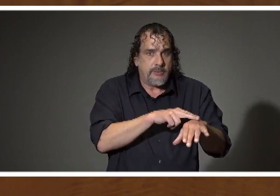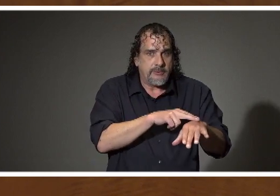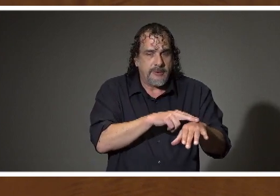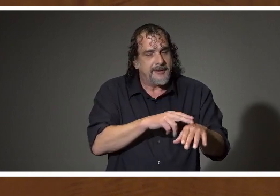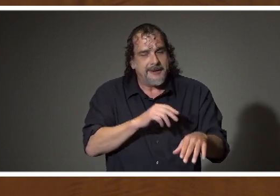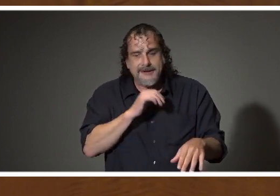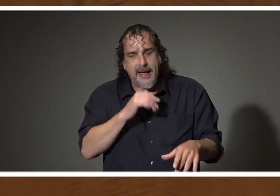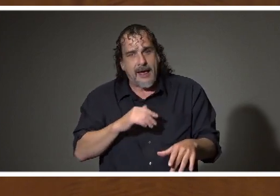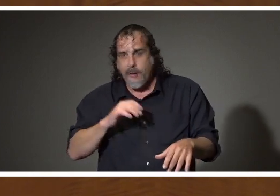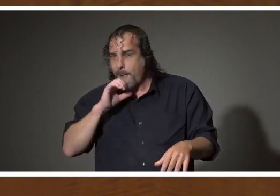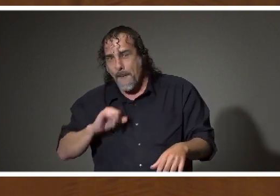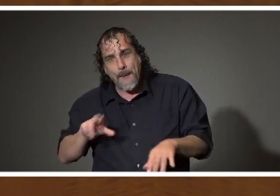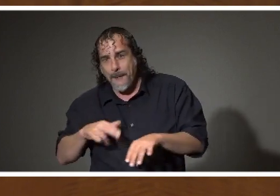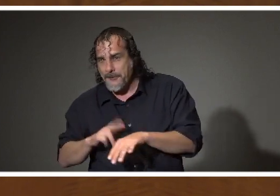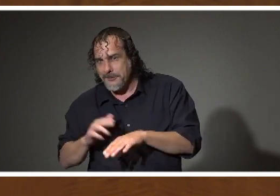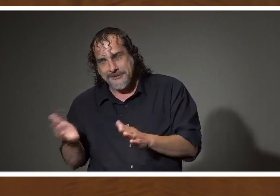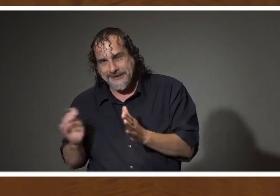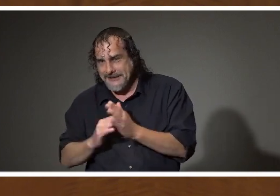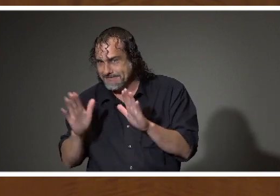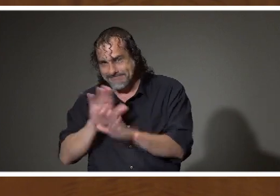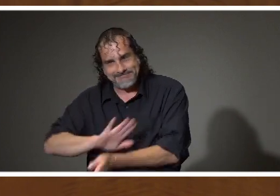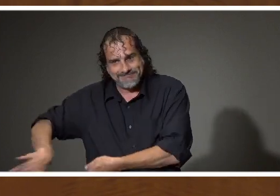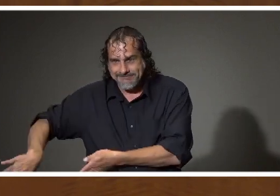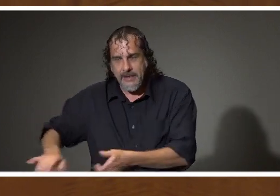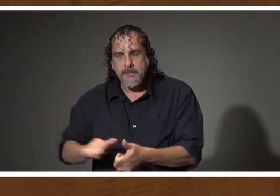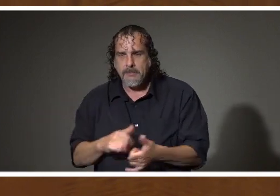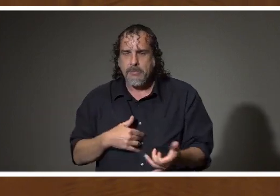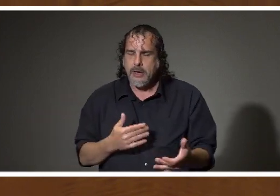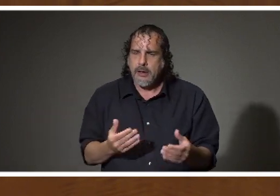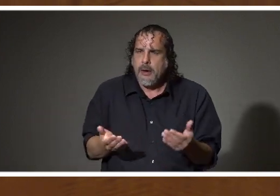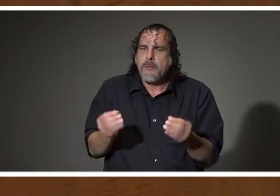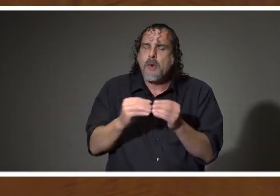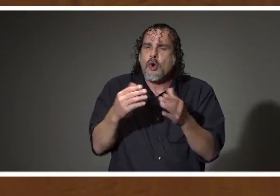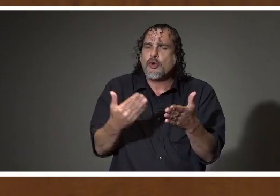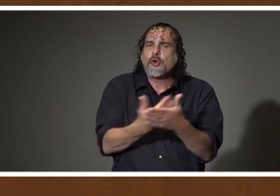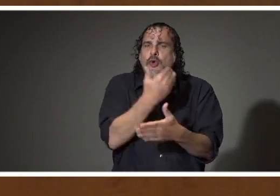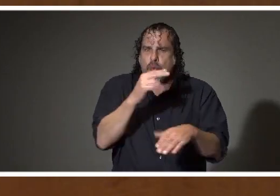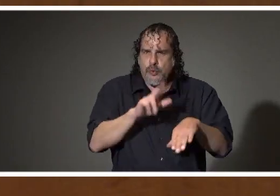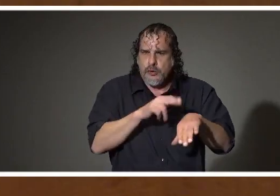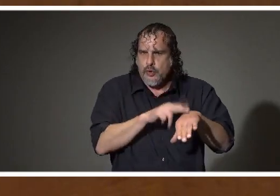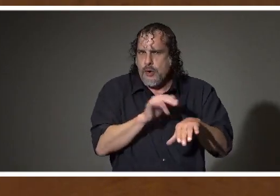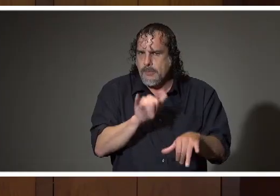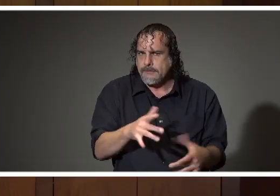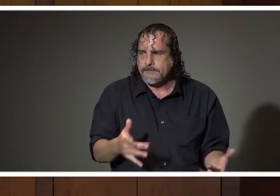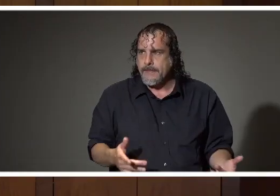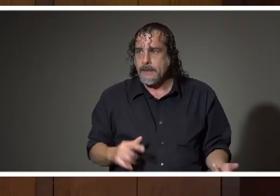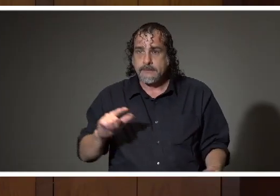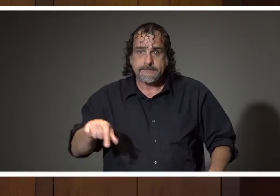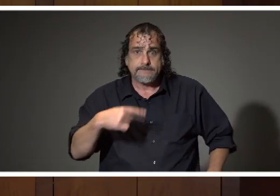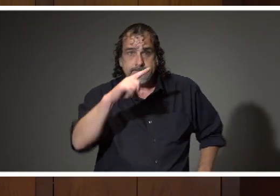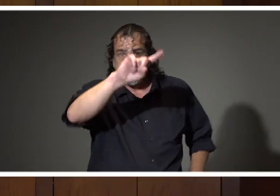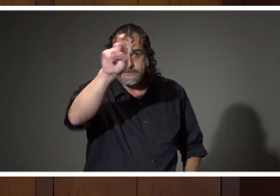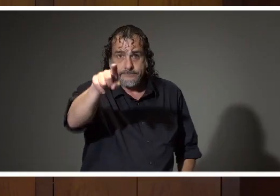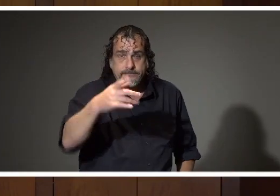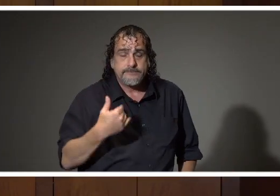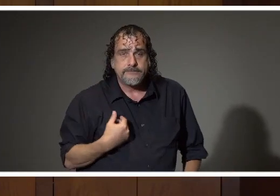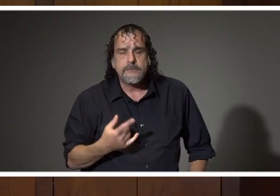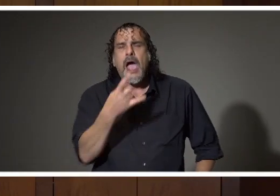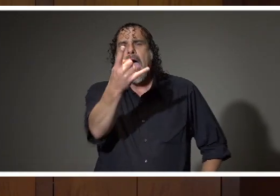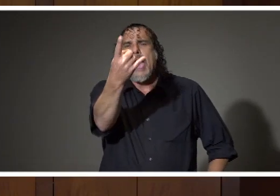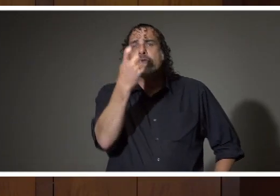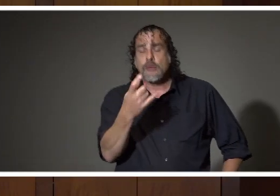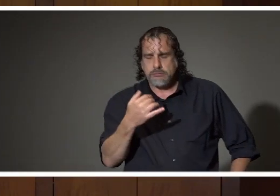more normal everyday activity for Mississippians. So with that, I'll start over here to the right. Scott. Governor, can you expand on